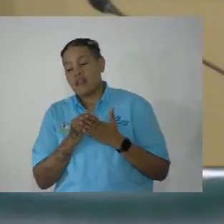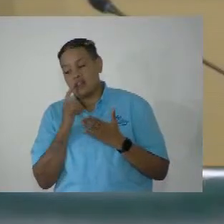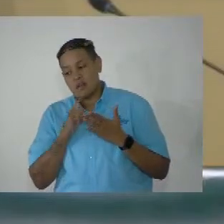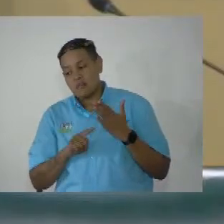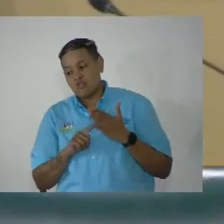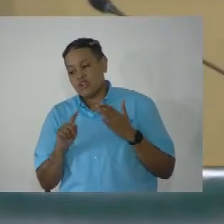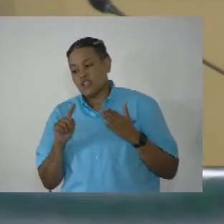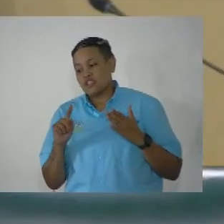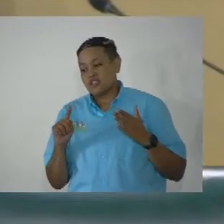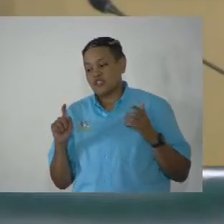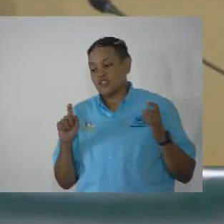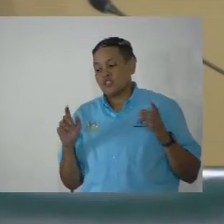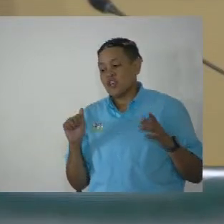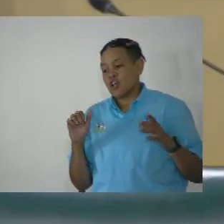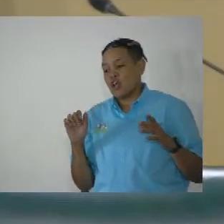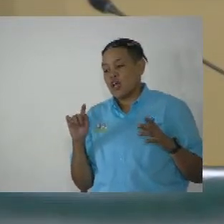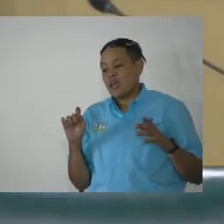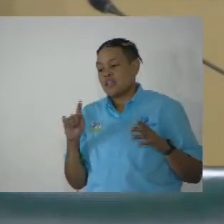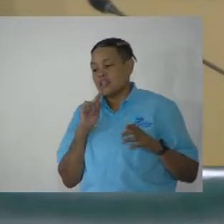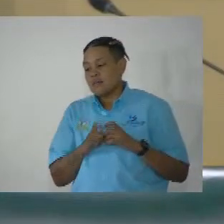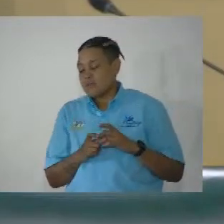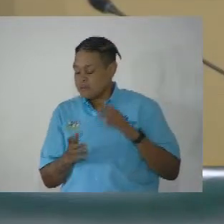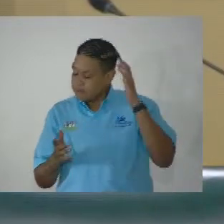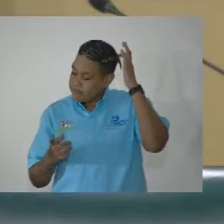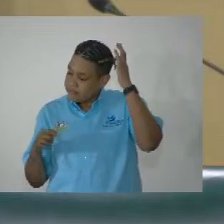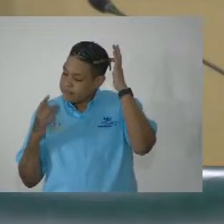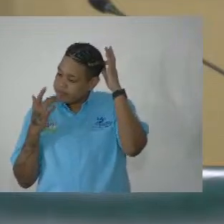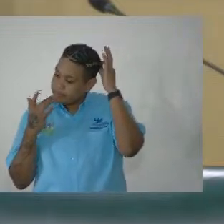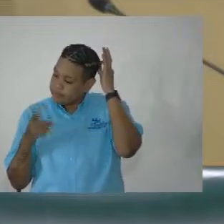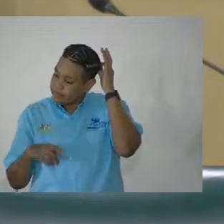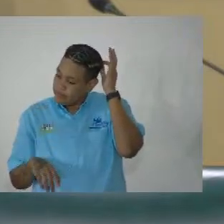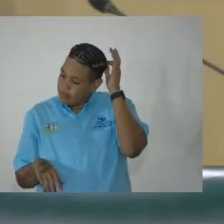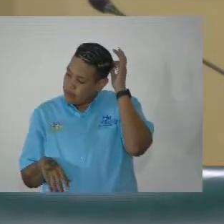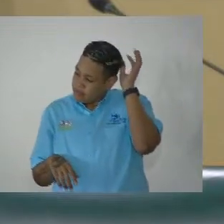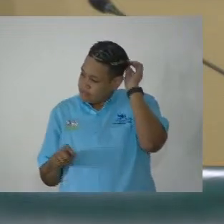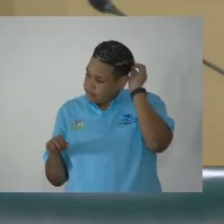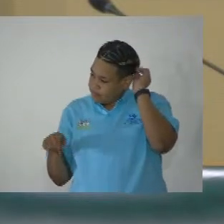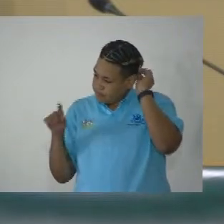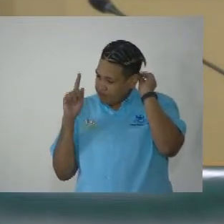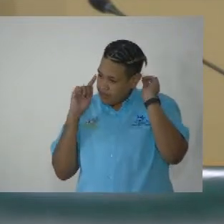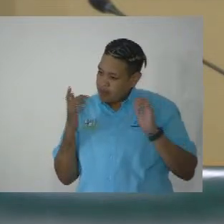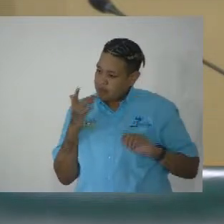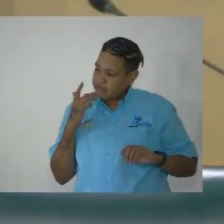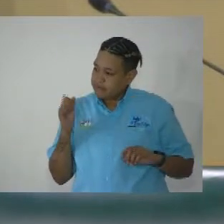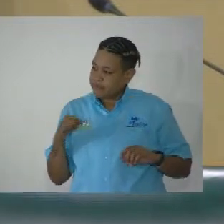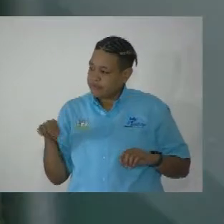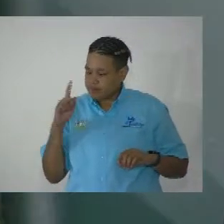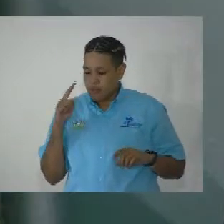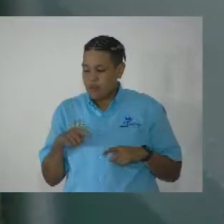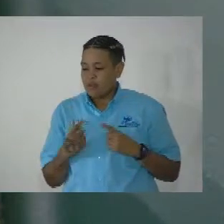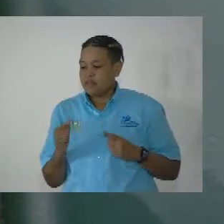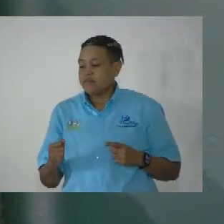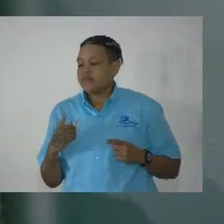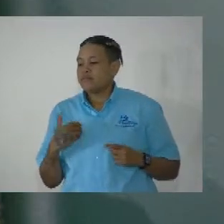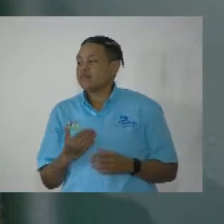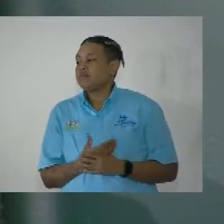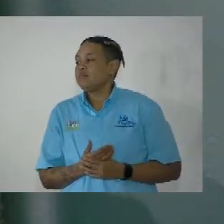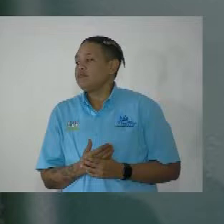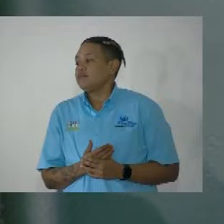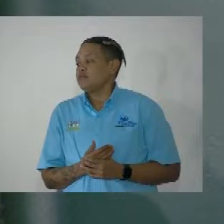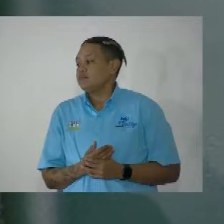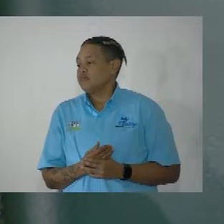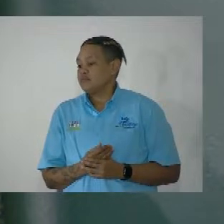Act as amended. May Those in favor? Those in favor? Those against? The ayes have